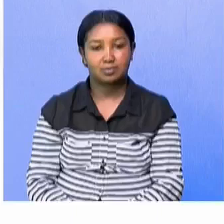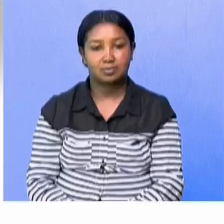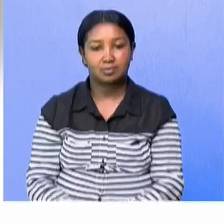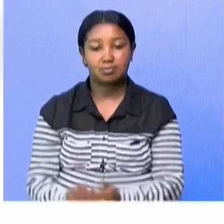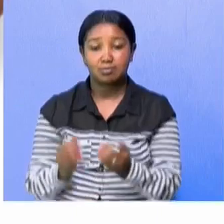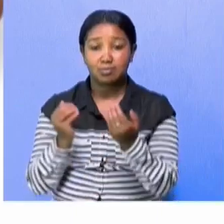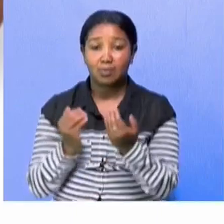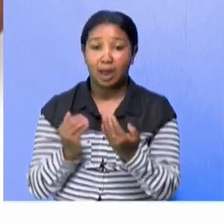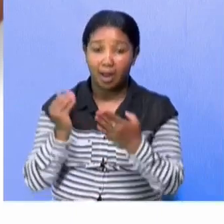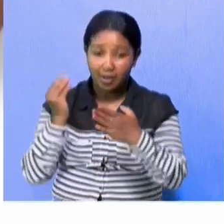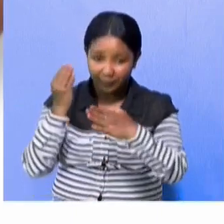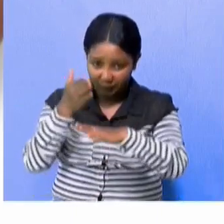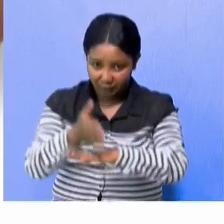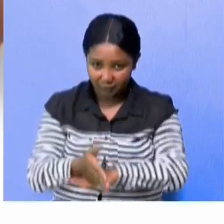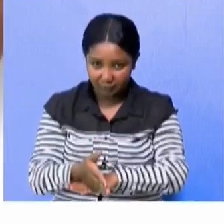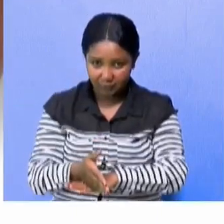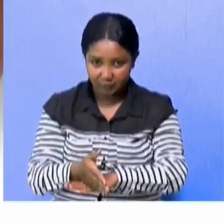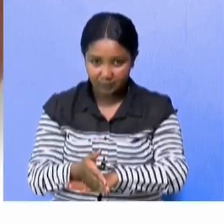After